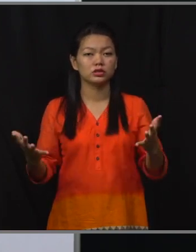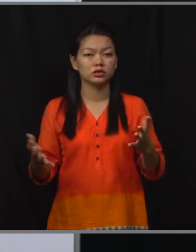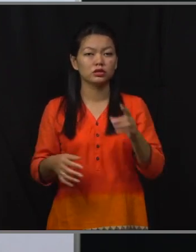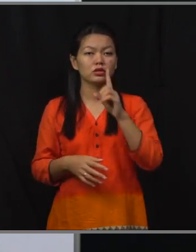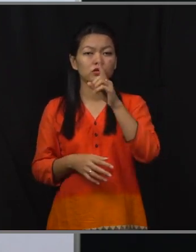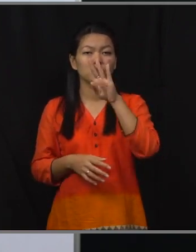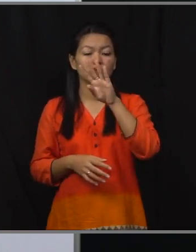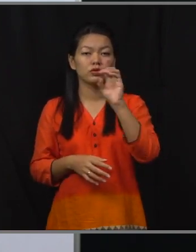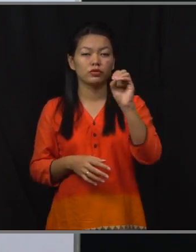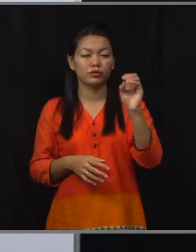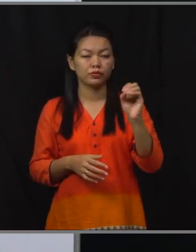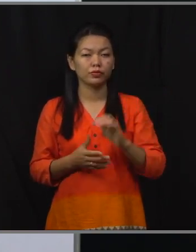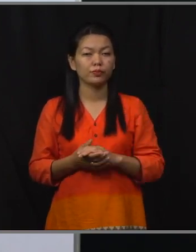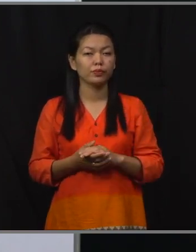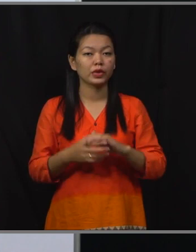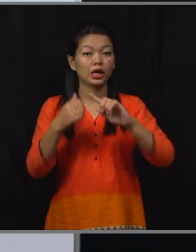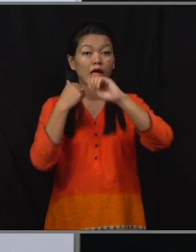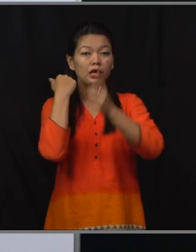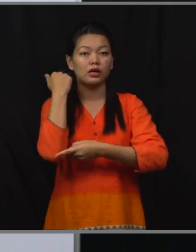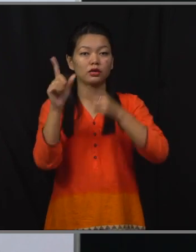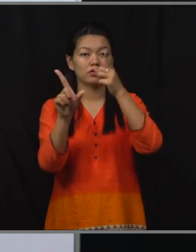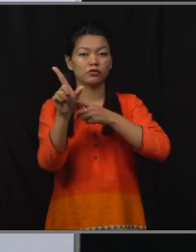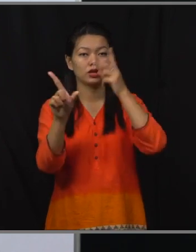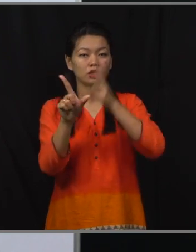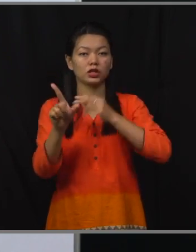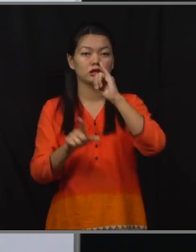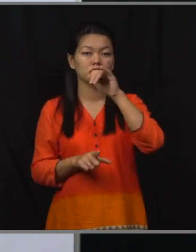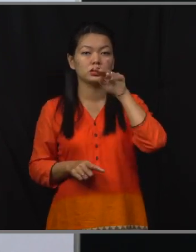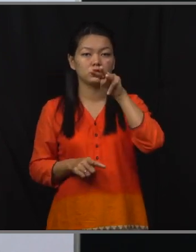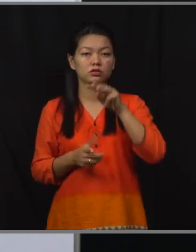1,400. You have at the end is 6,000